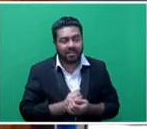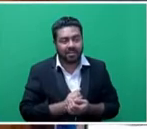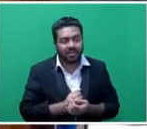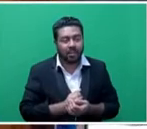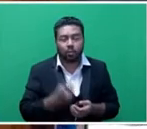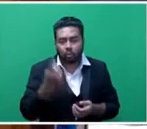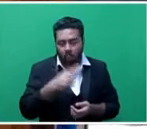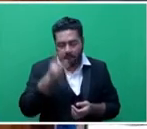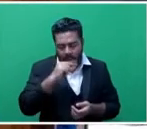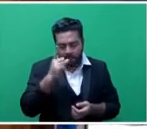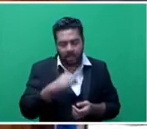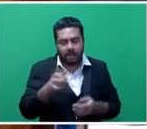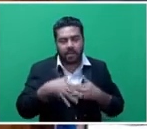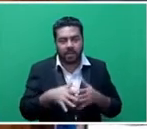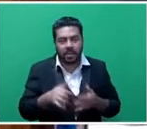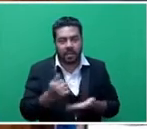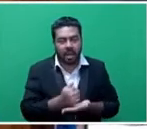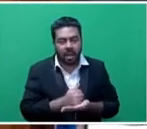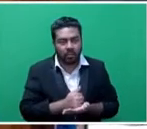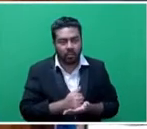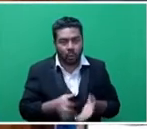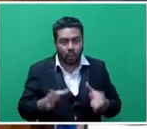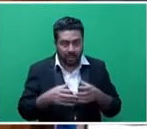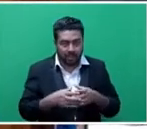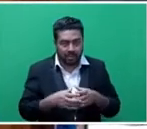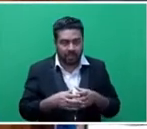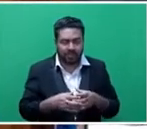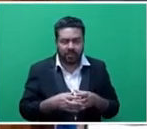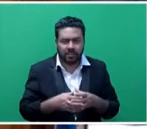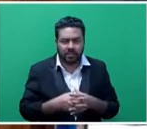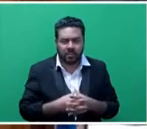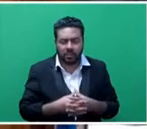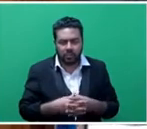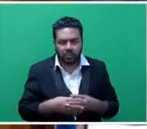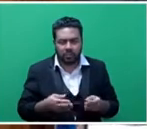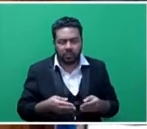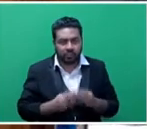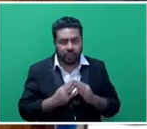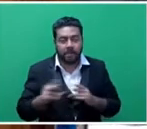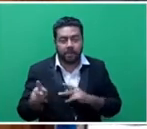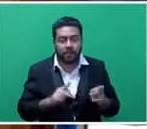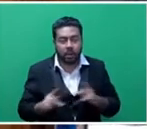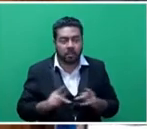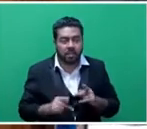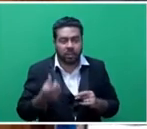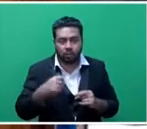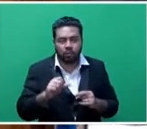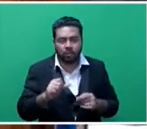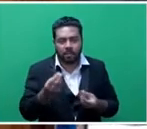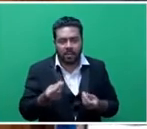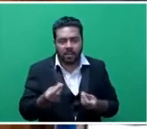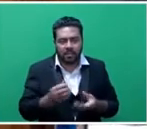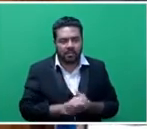to enable the Public Accounts Committee and in this August House to scrutinize their performance and use of public monies and government